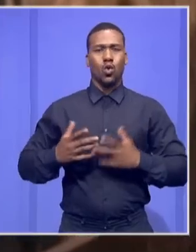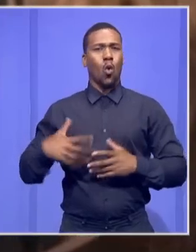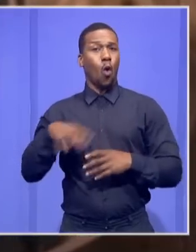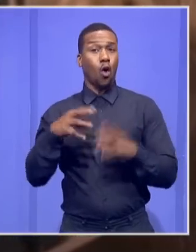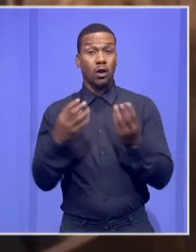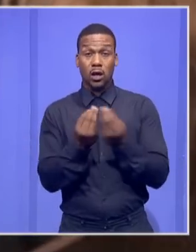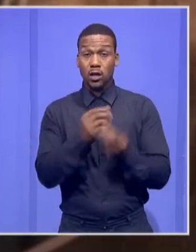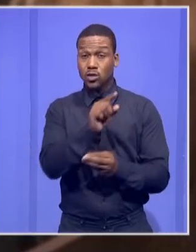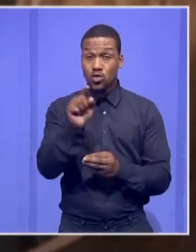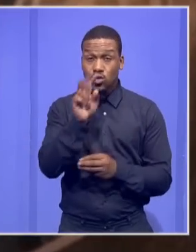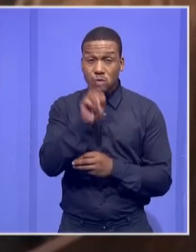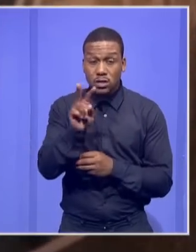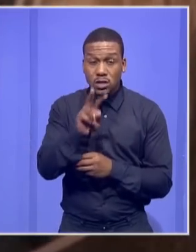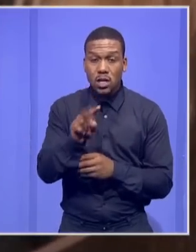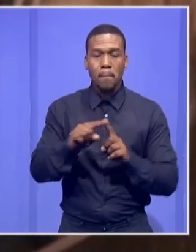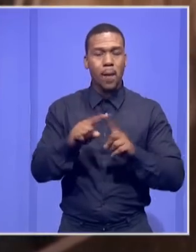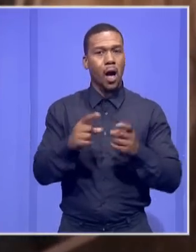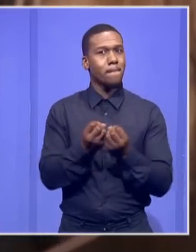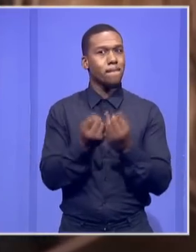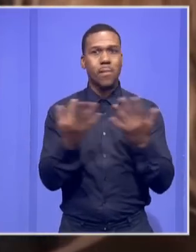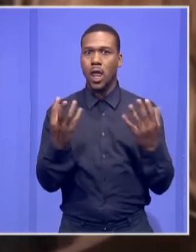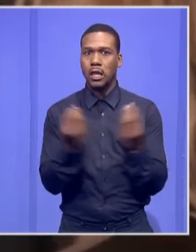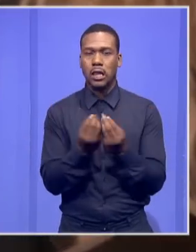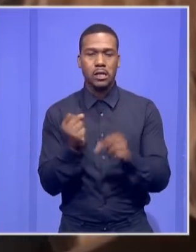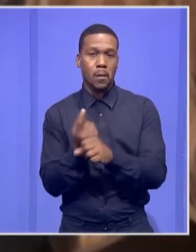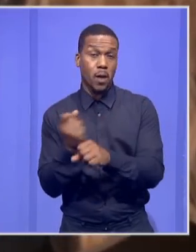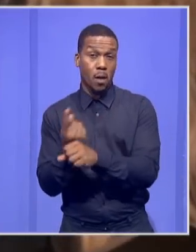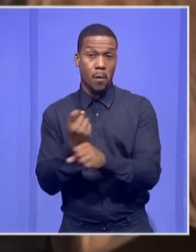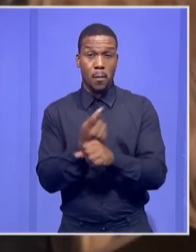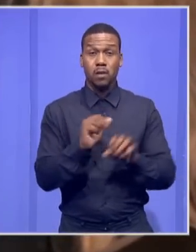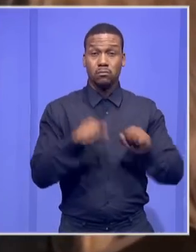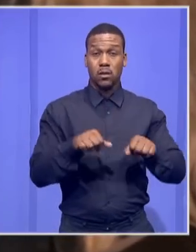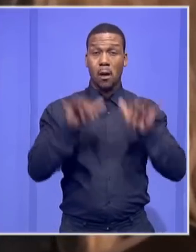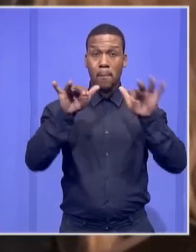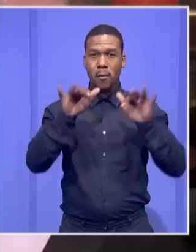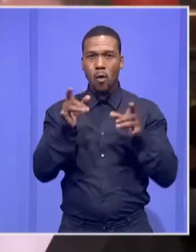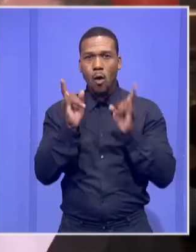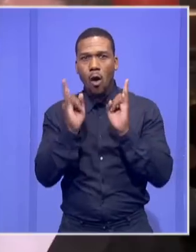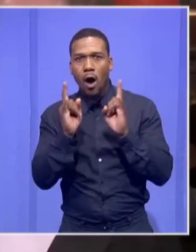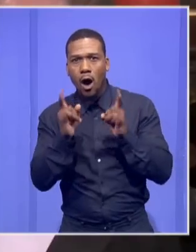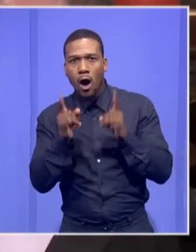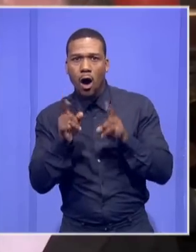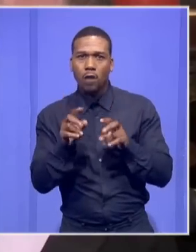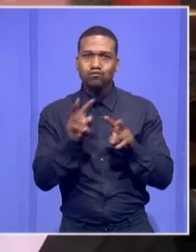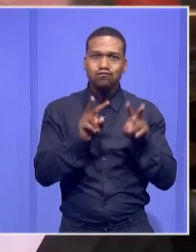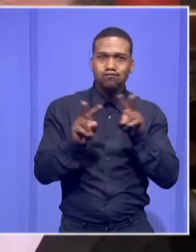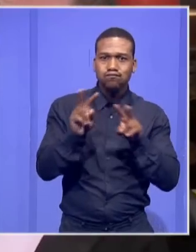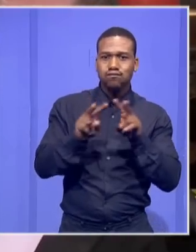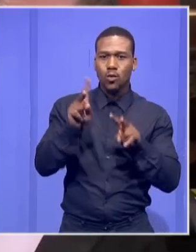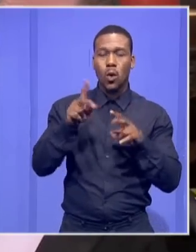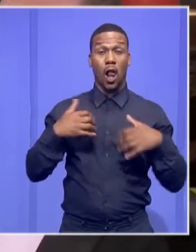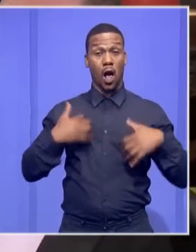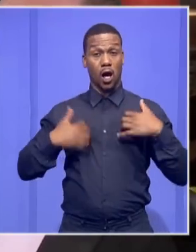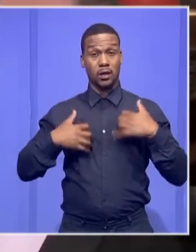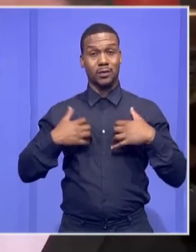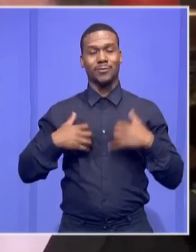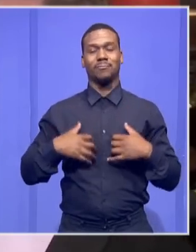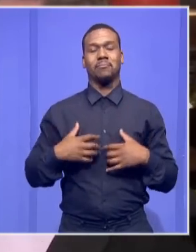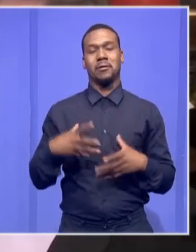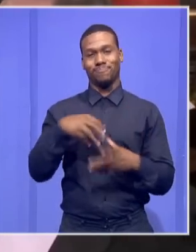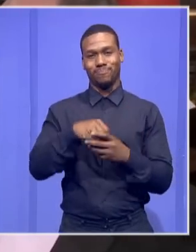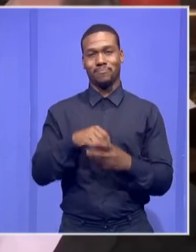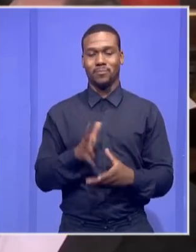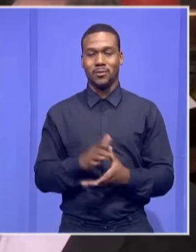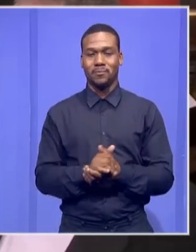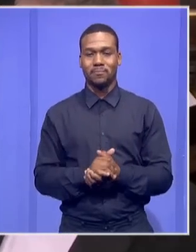taking place behind the scenes that people are going to be watching out for. And that, I think, is what's going to add the excitement to it. So the King, of course, greeted excited